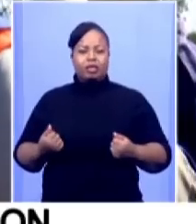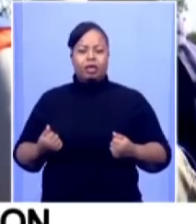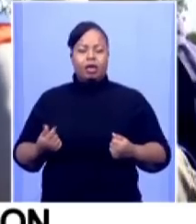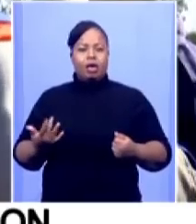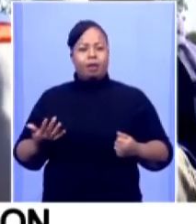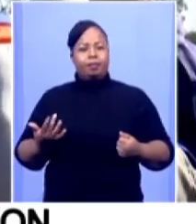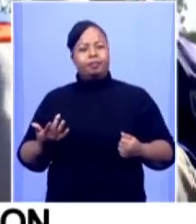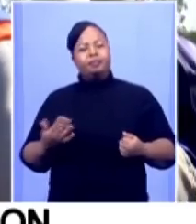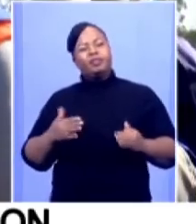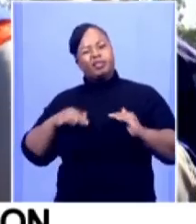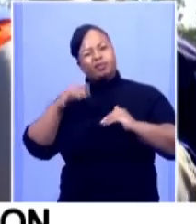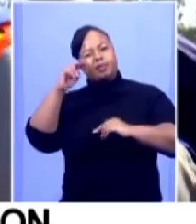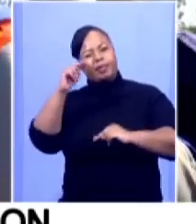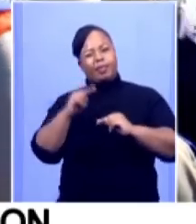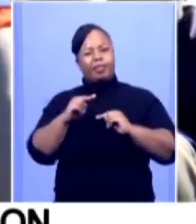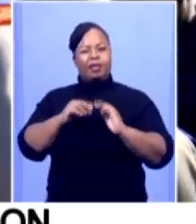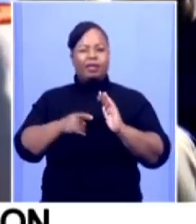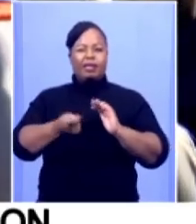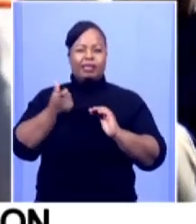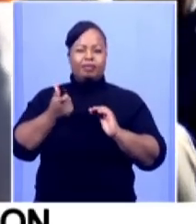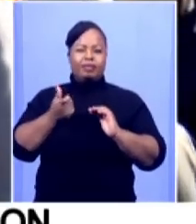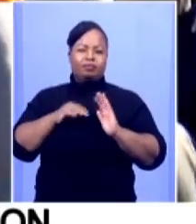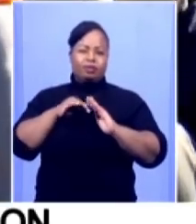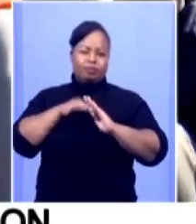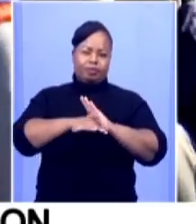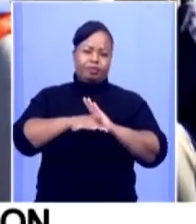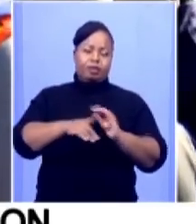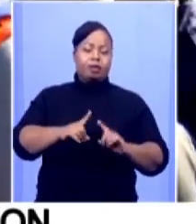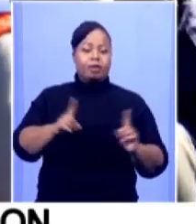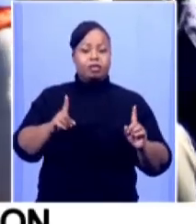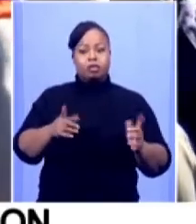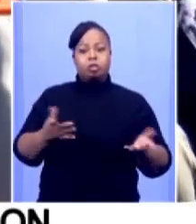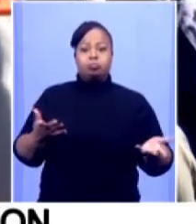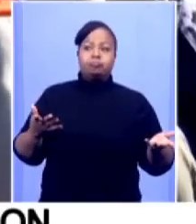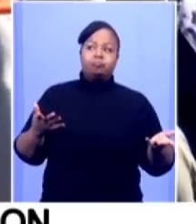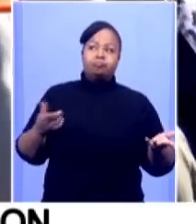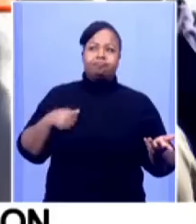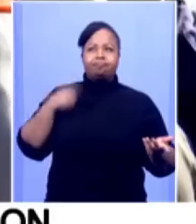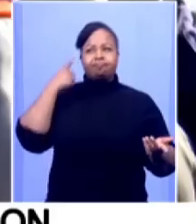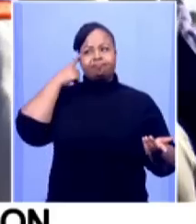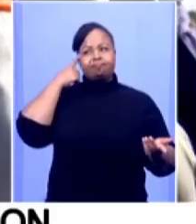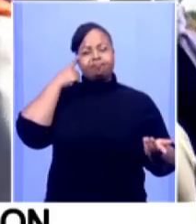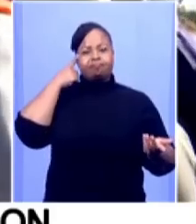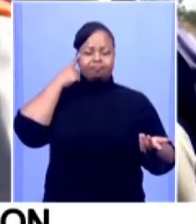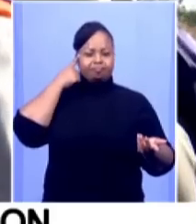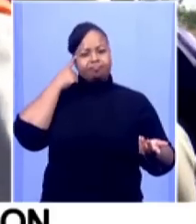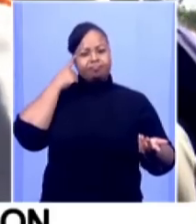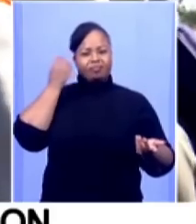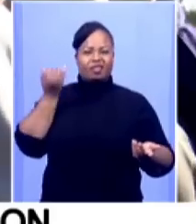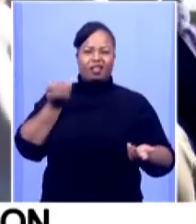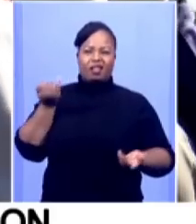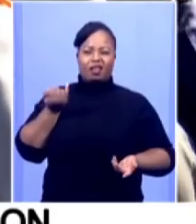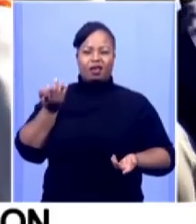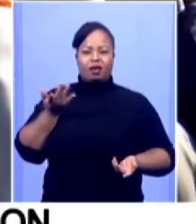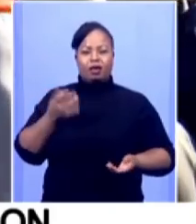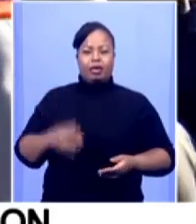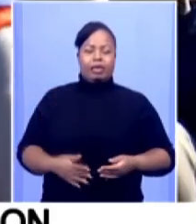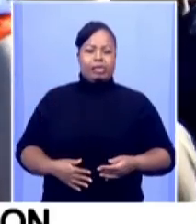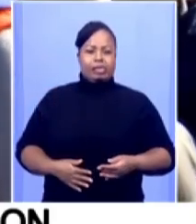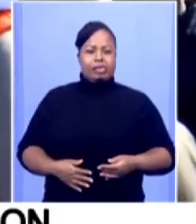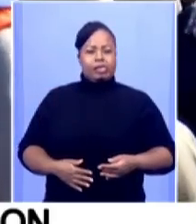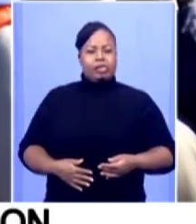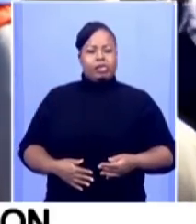they came down a bit, but we, out of my head, it's like the scary one that we